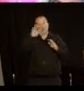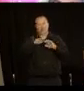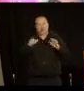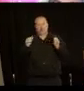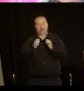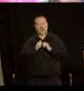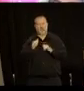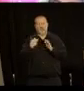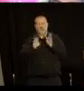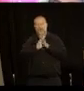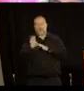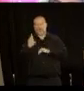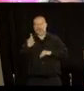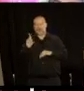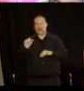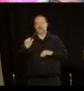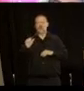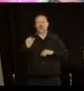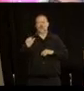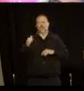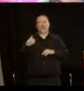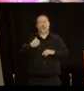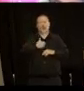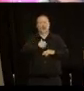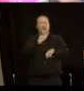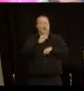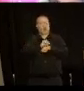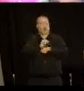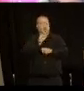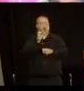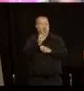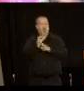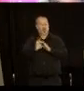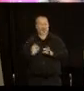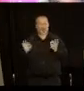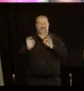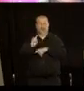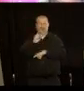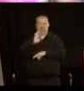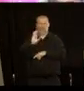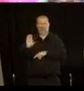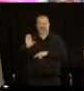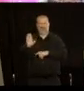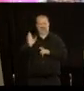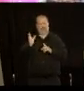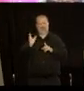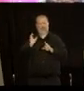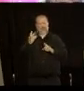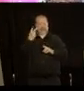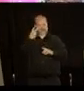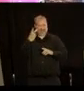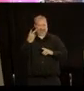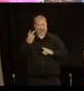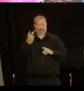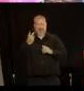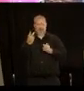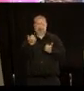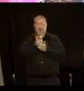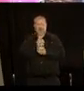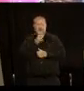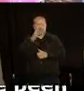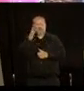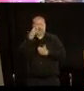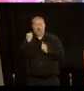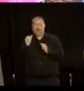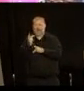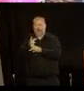with developmental disabilities, we've really been working hard to make sure that in those situations where we see a loving parent who's just